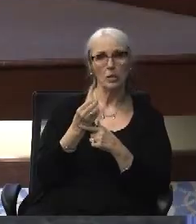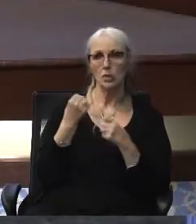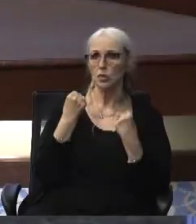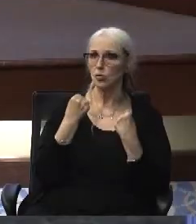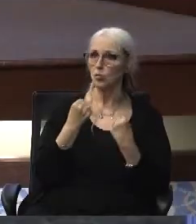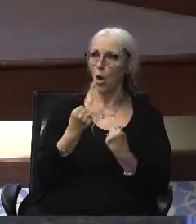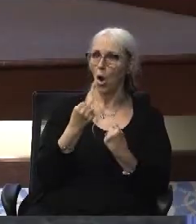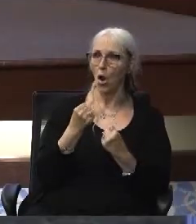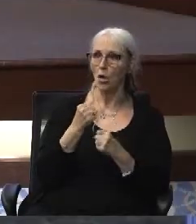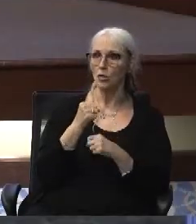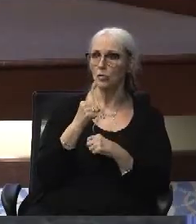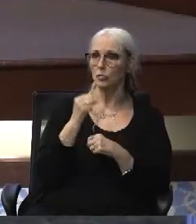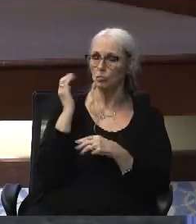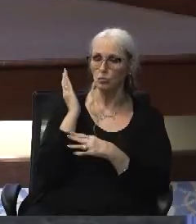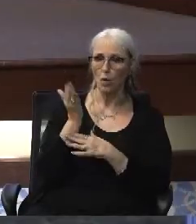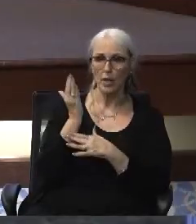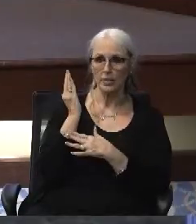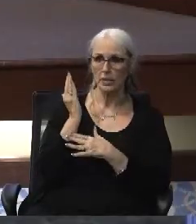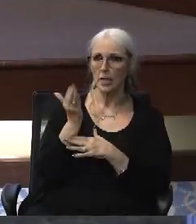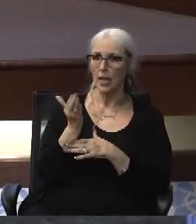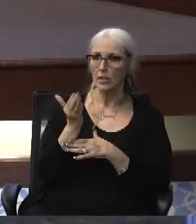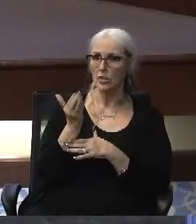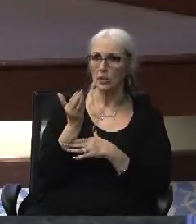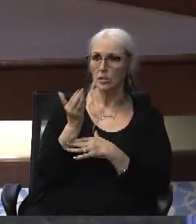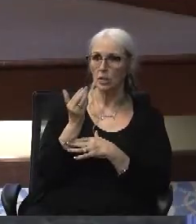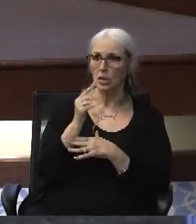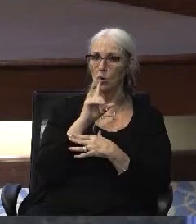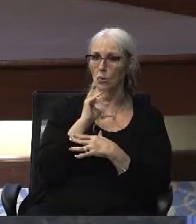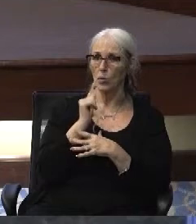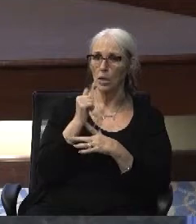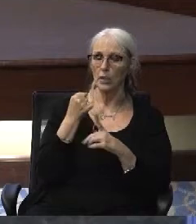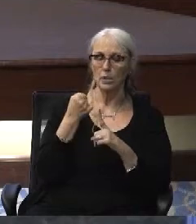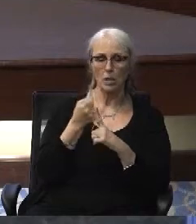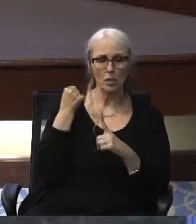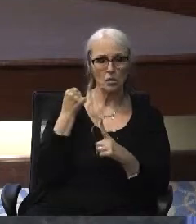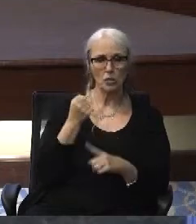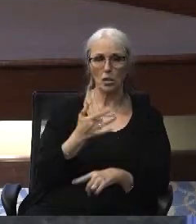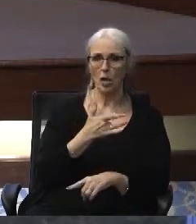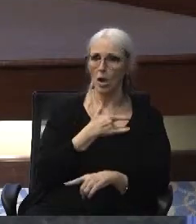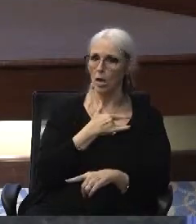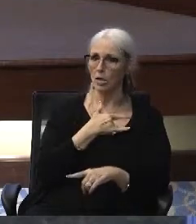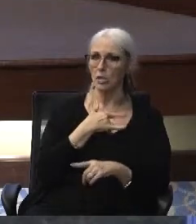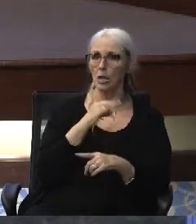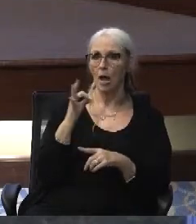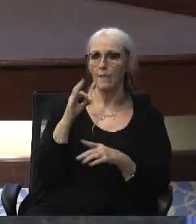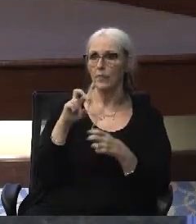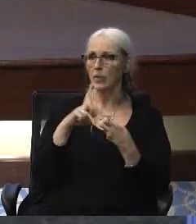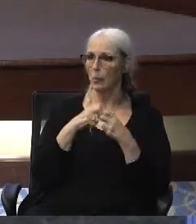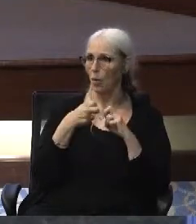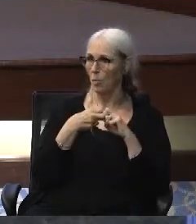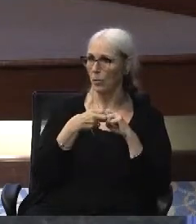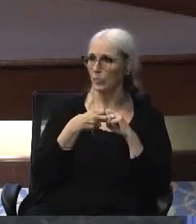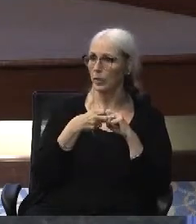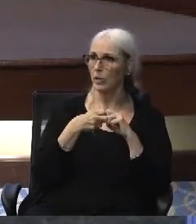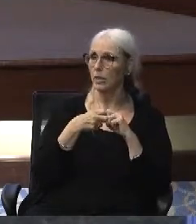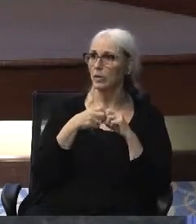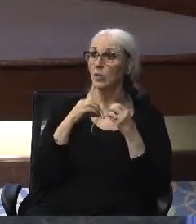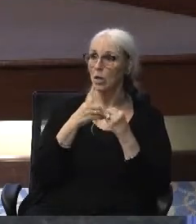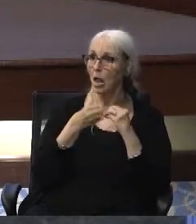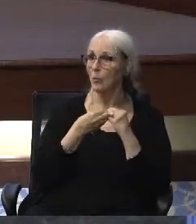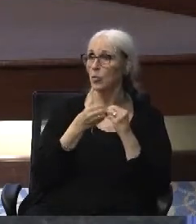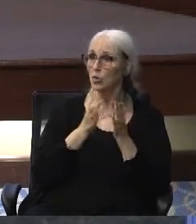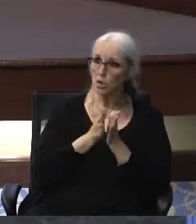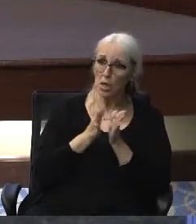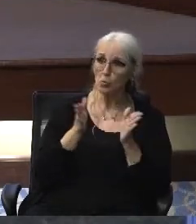strong factual presentation that really strikes to the heart of the problem. And because those numbers